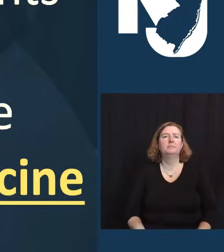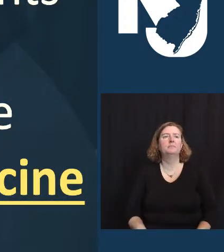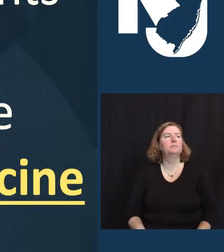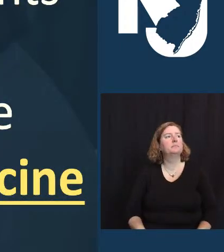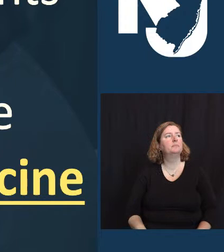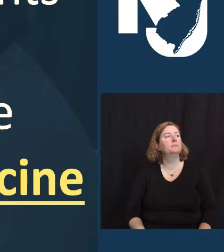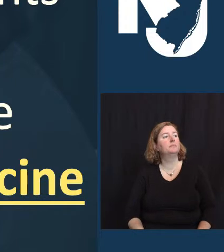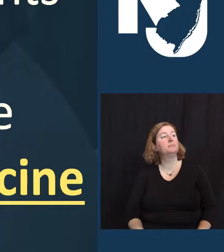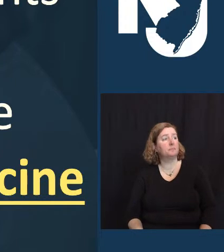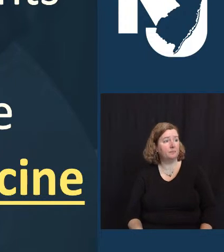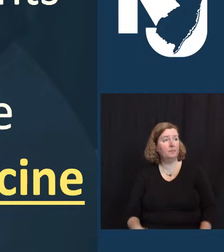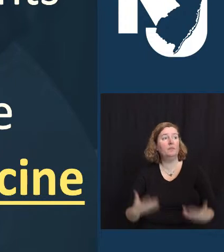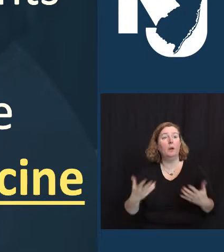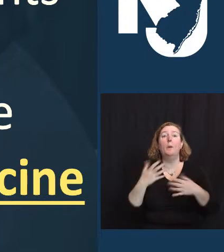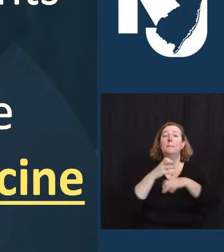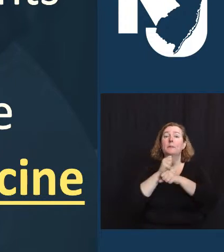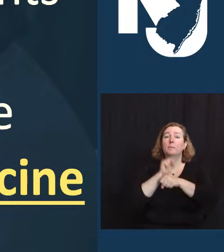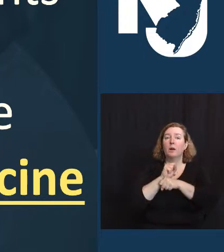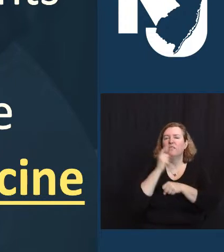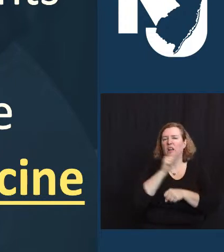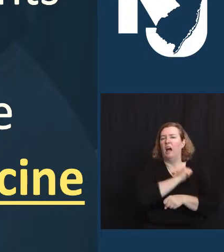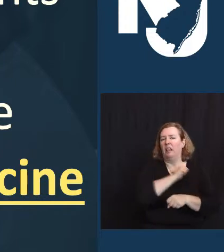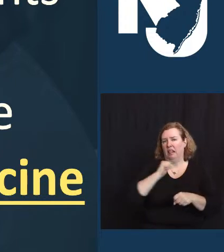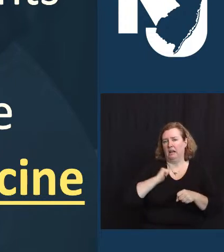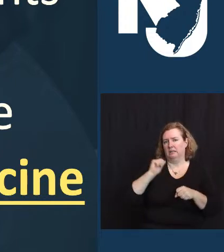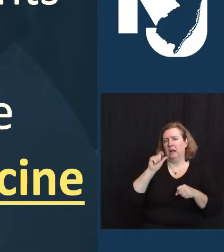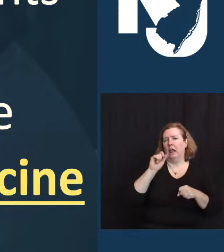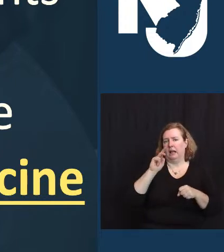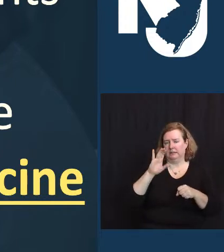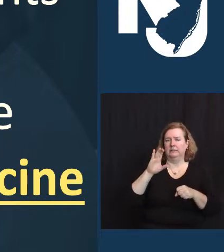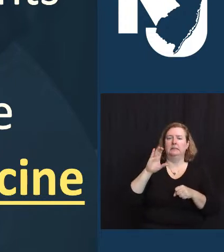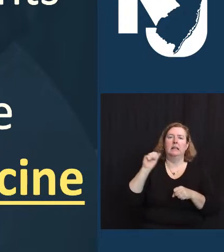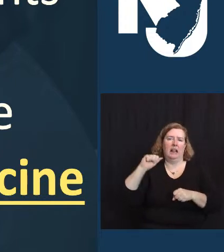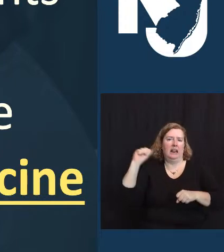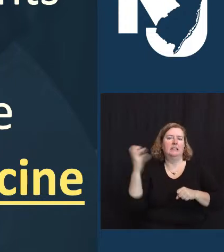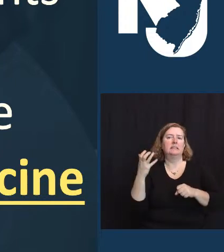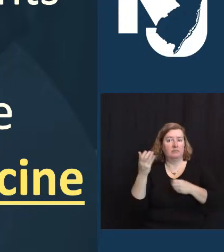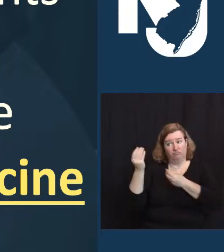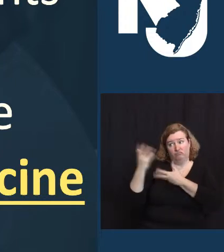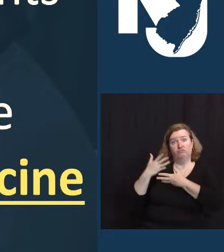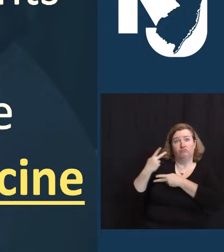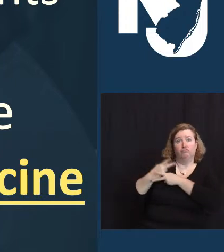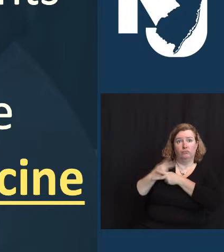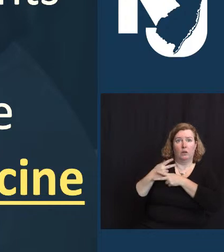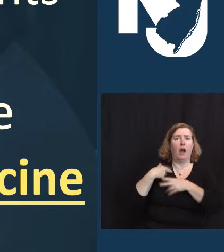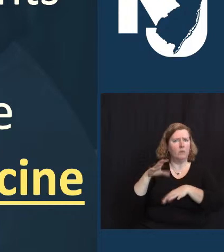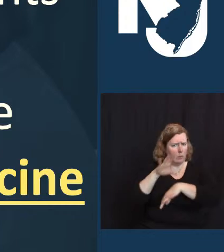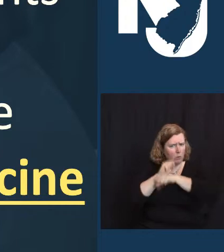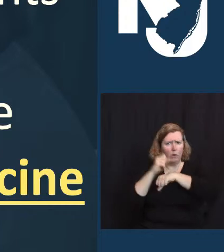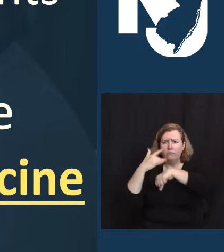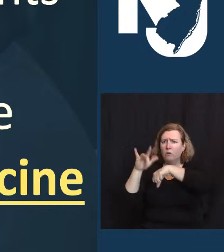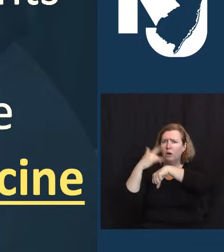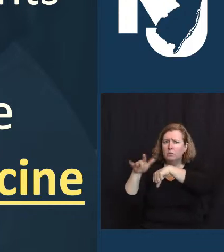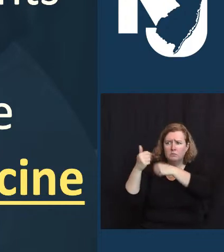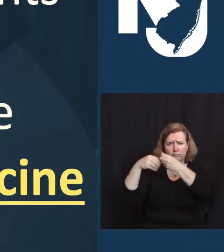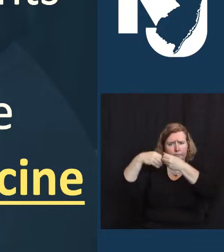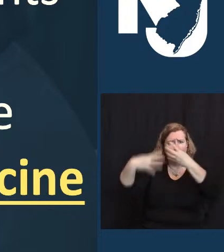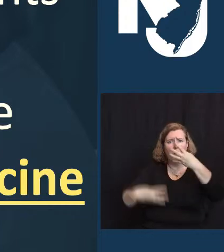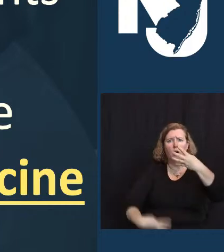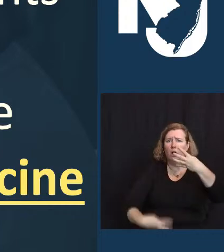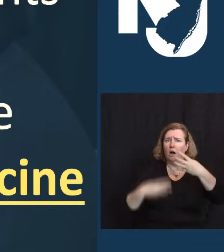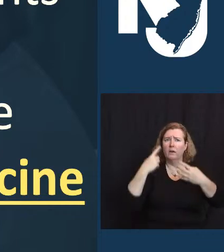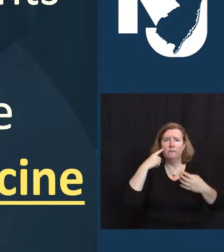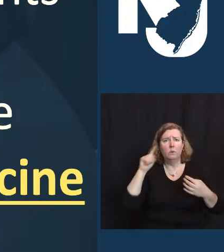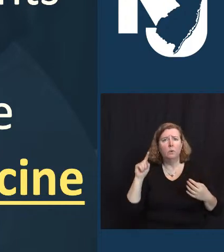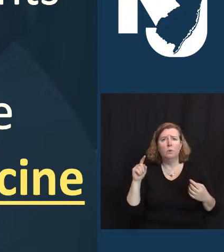at our mega site in Atlantic City at the Convention Center, have informed us that they have had appointments open at that location over the past several